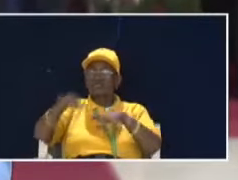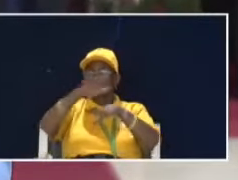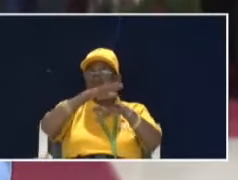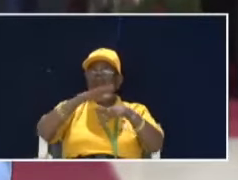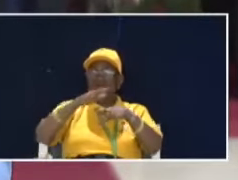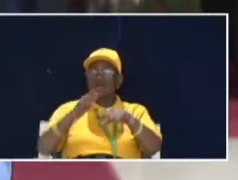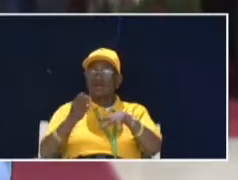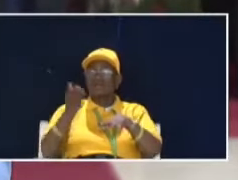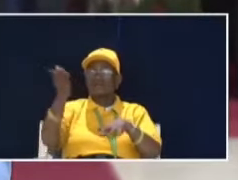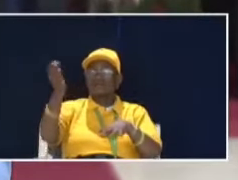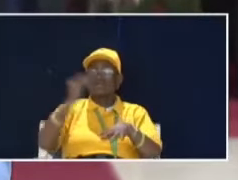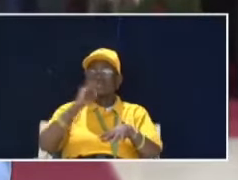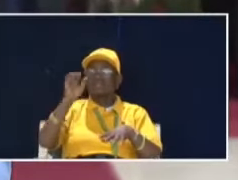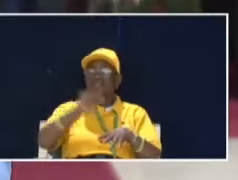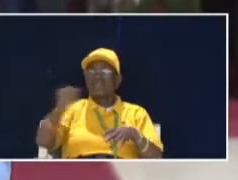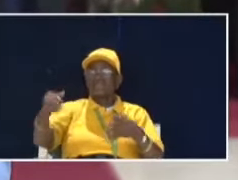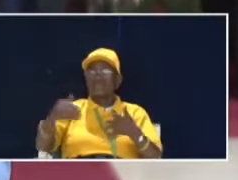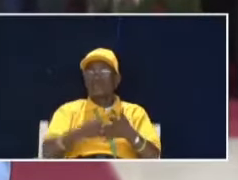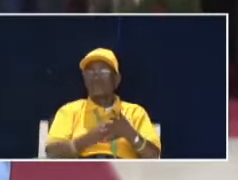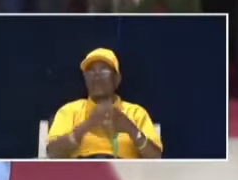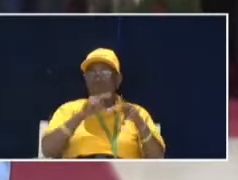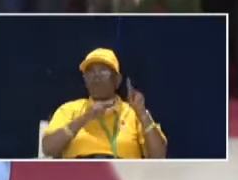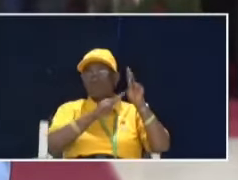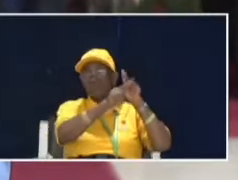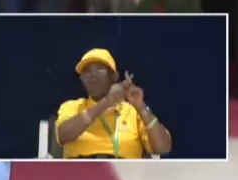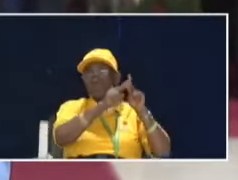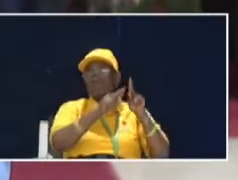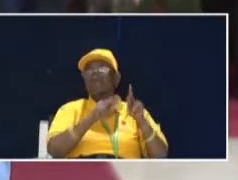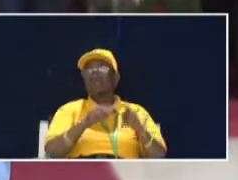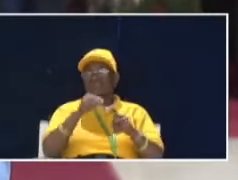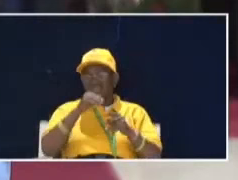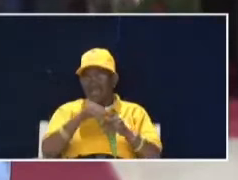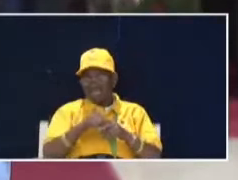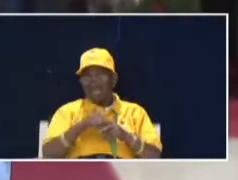there is a new prophet in the land.